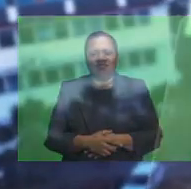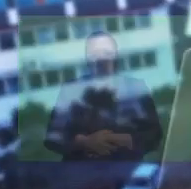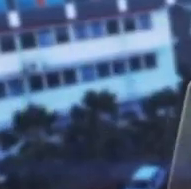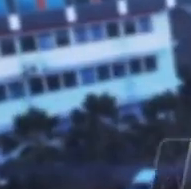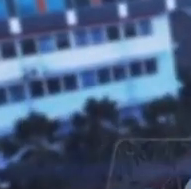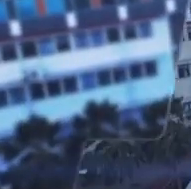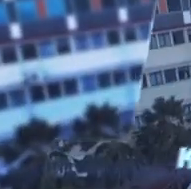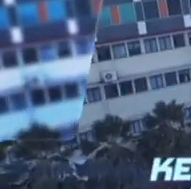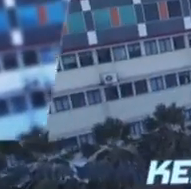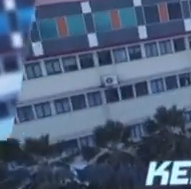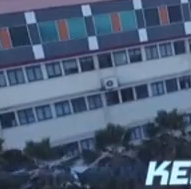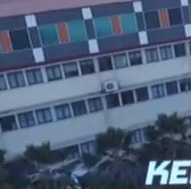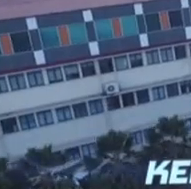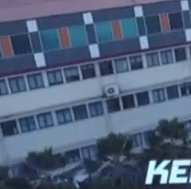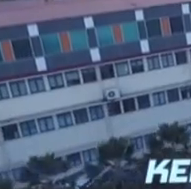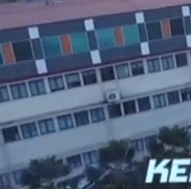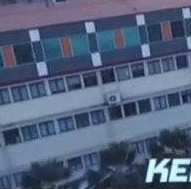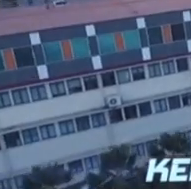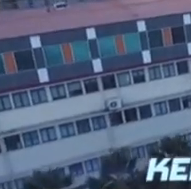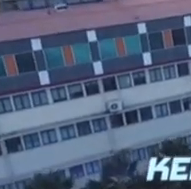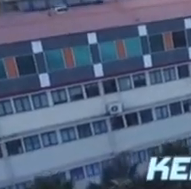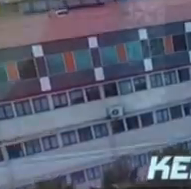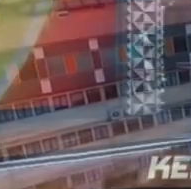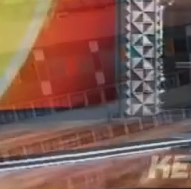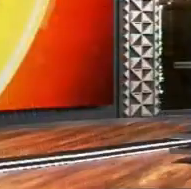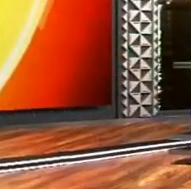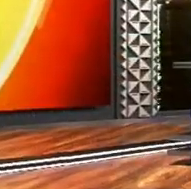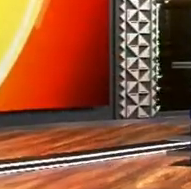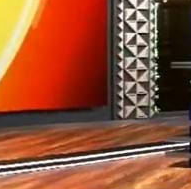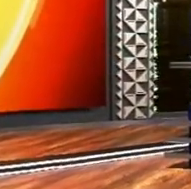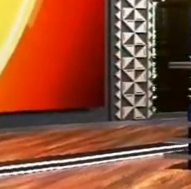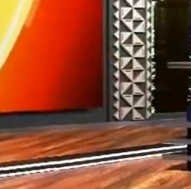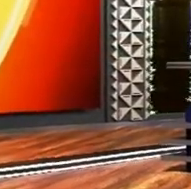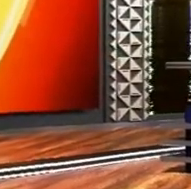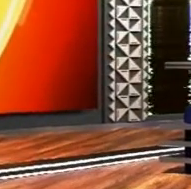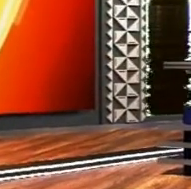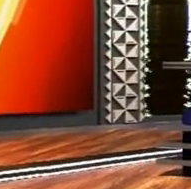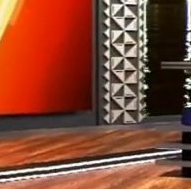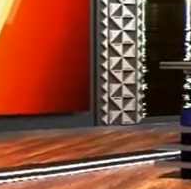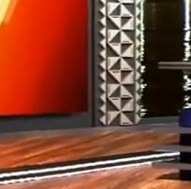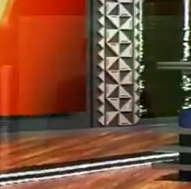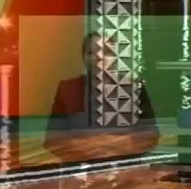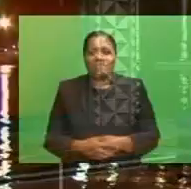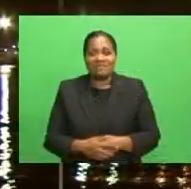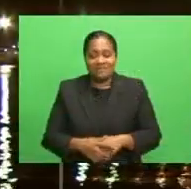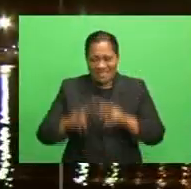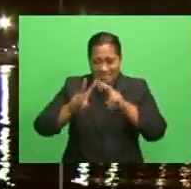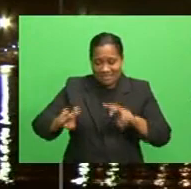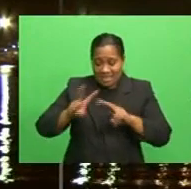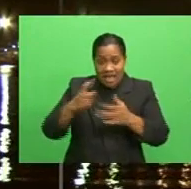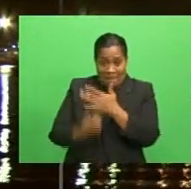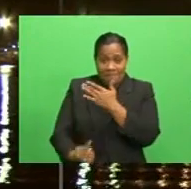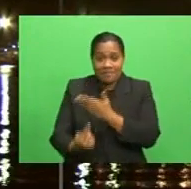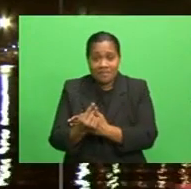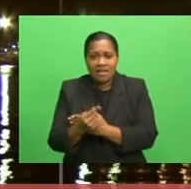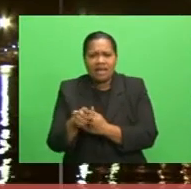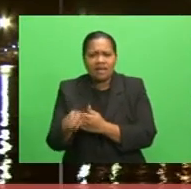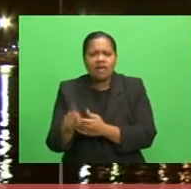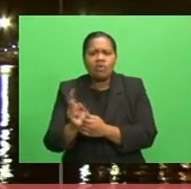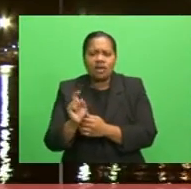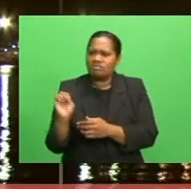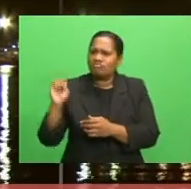From the studios of FBC Suva, Jackie Smith. An investigation is underway following claims